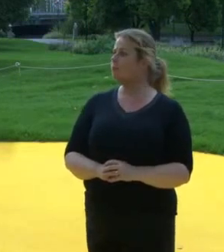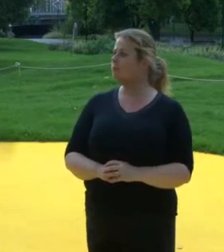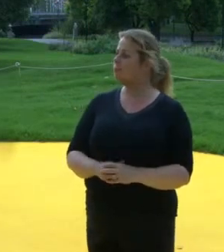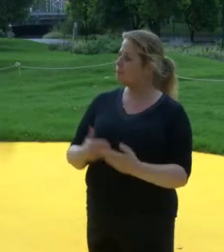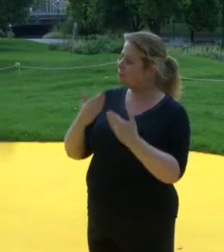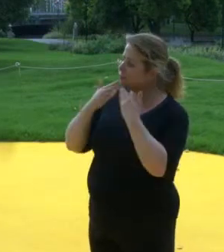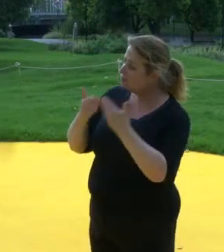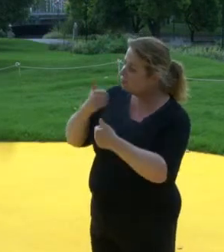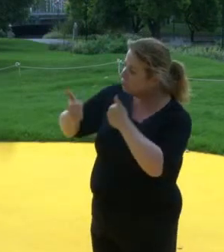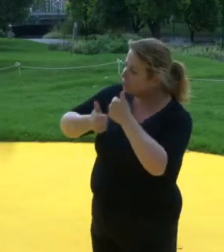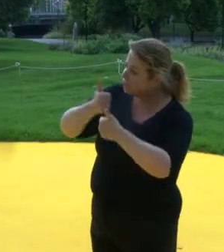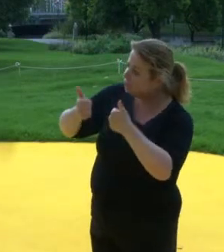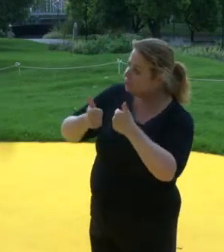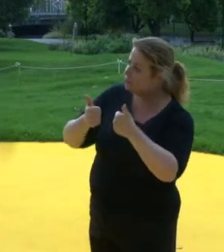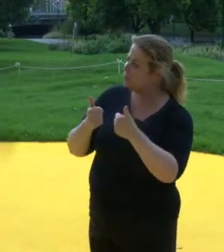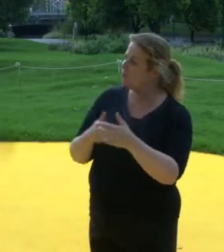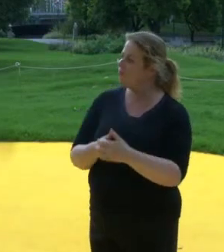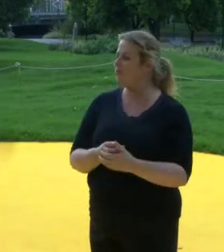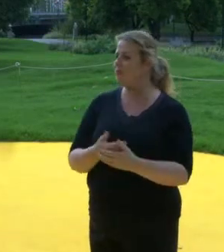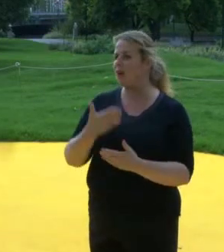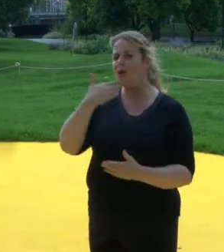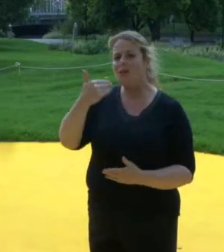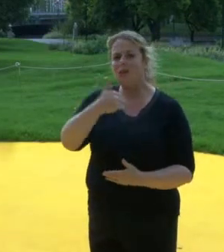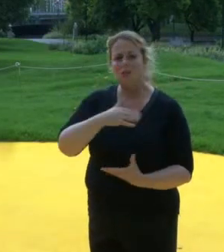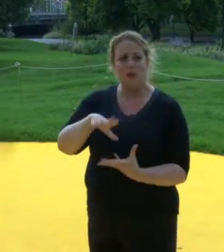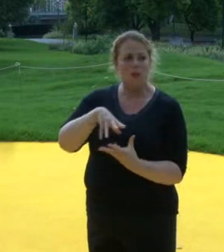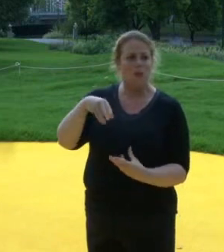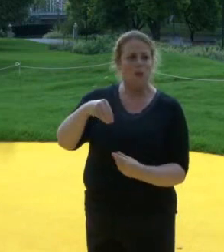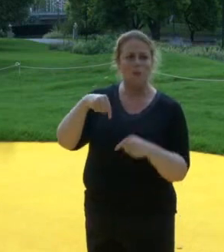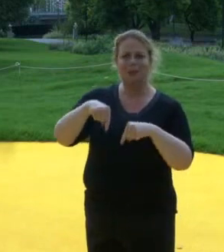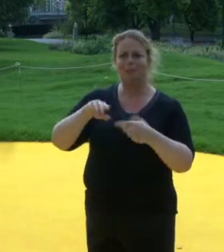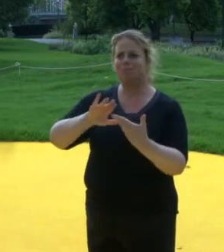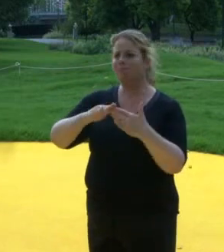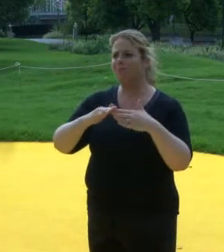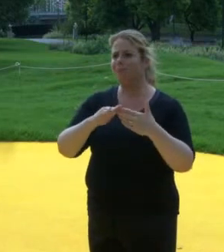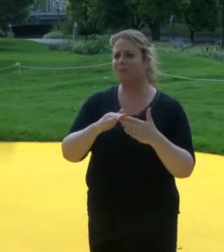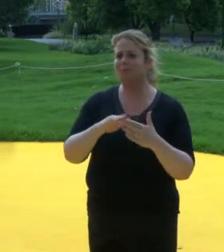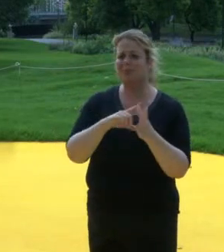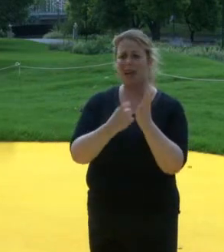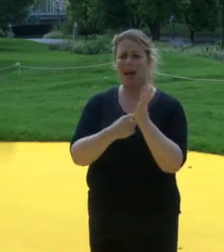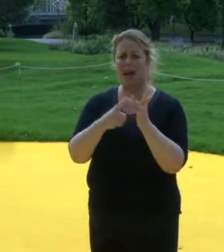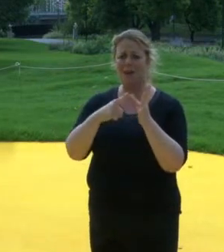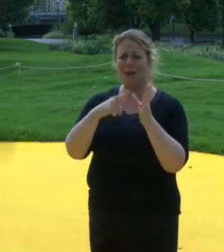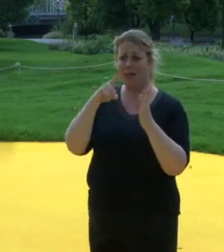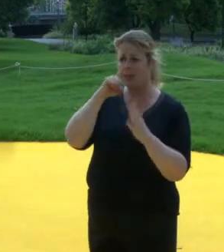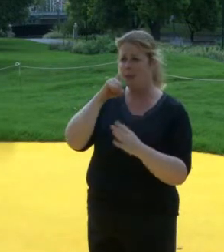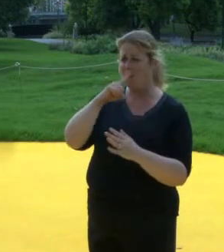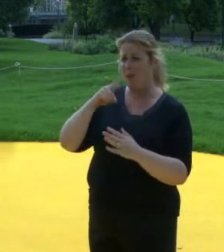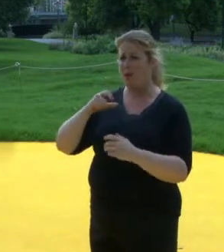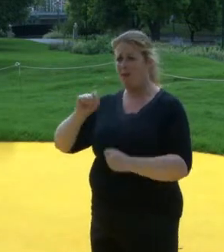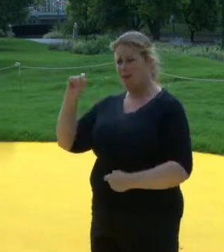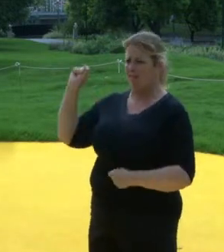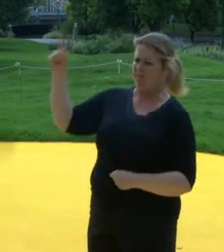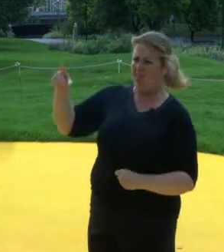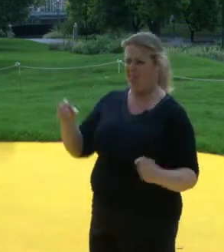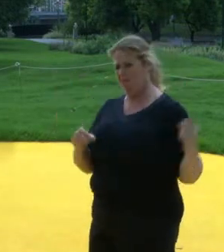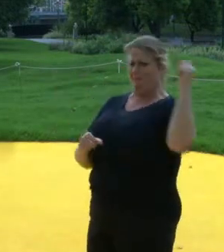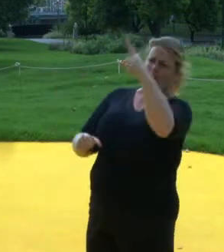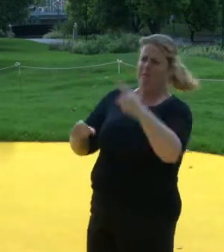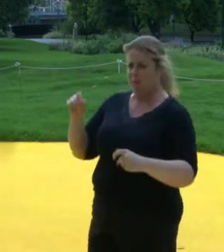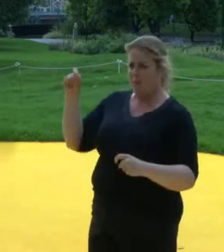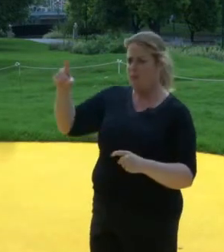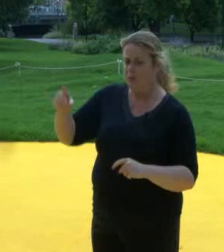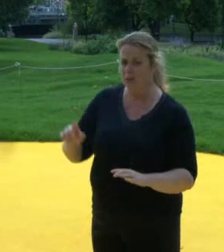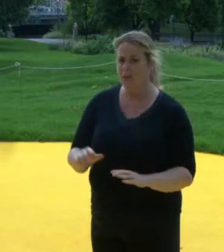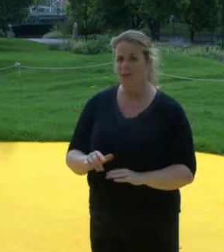Thank you and congratulations again. Oh, the generosity of spirit in this community. I mean, at the ARIAs, people are throwing the pointy things at each other's heads. So